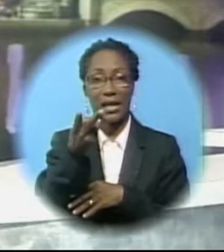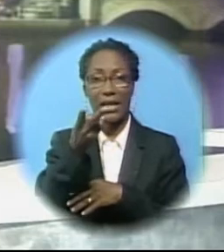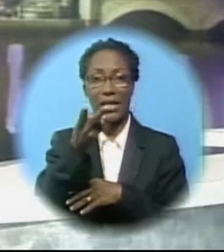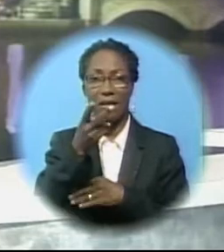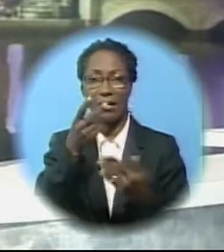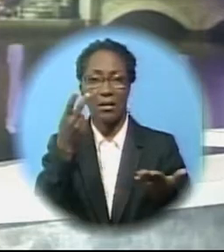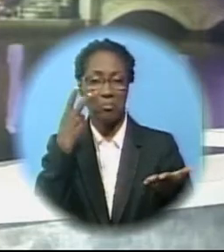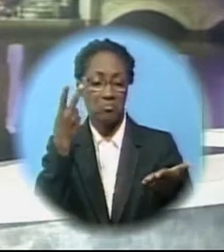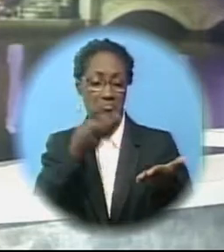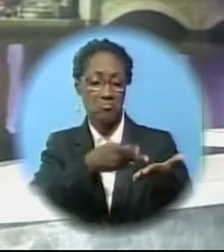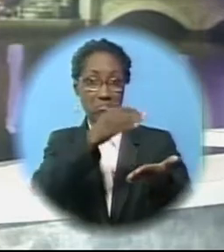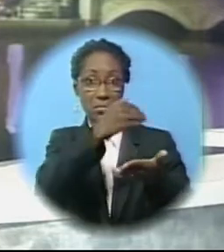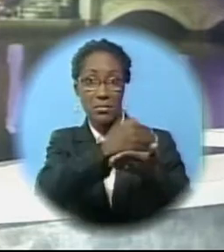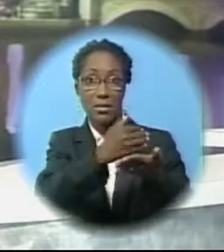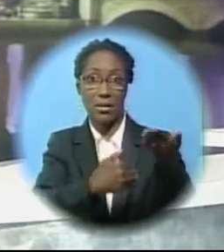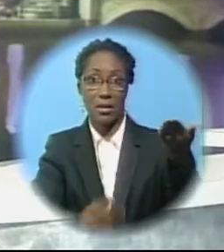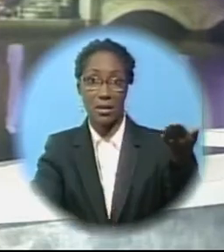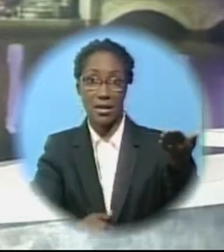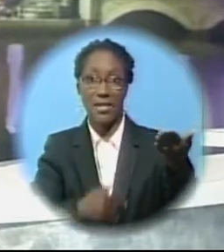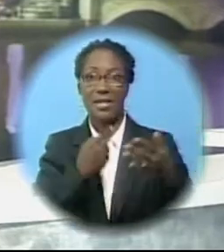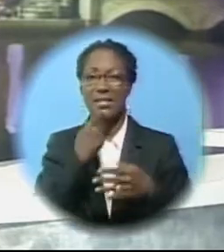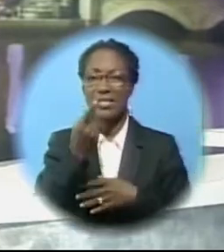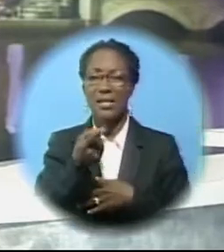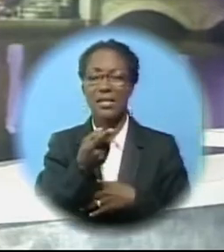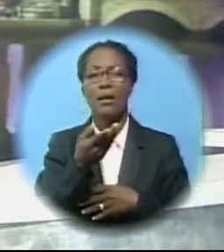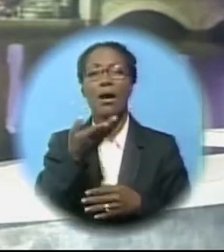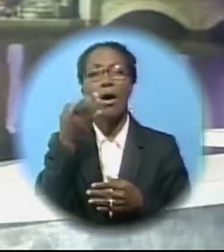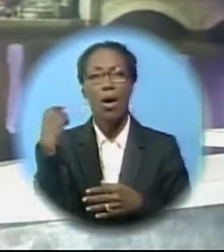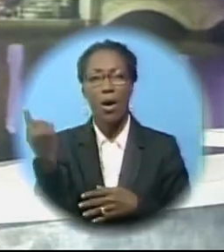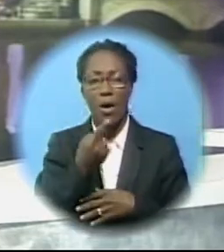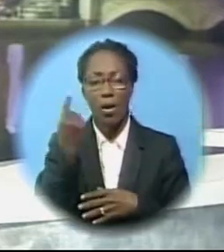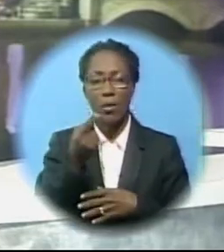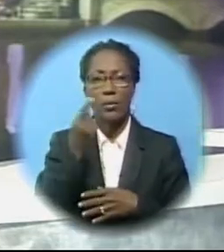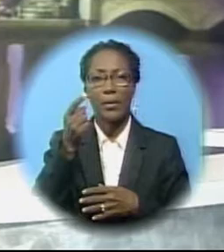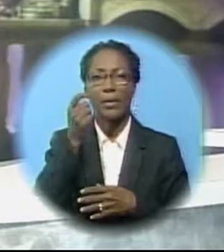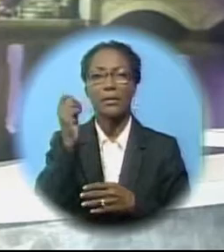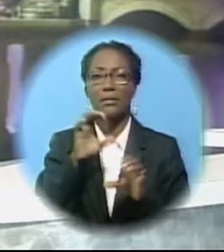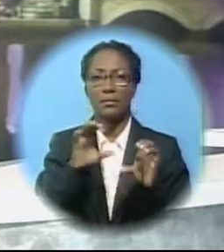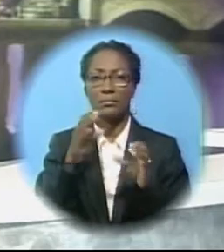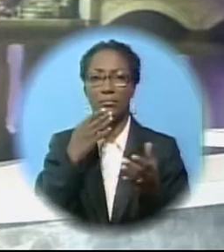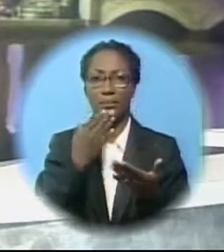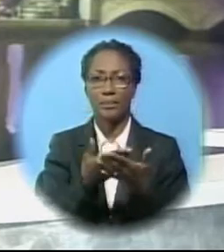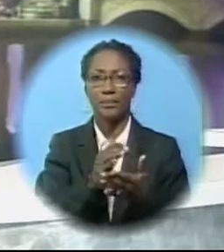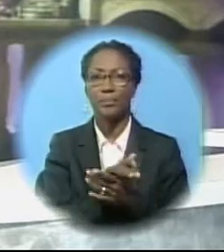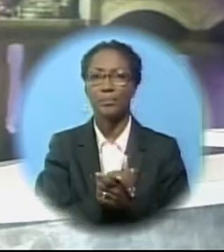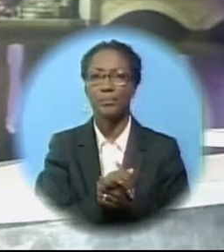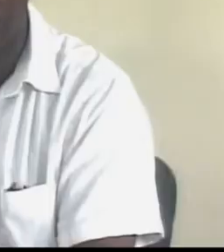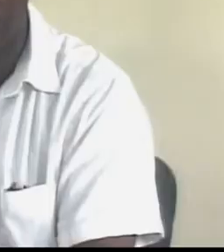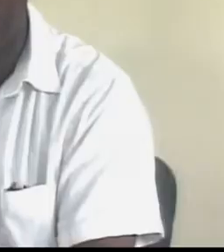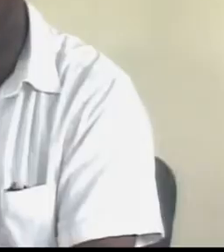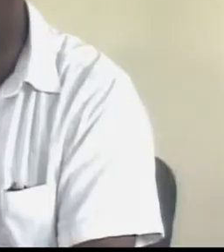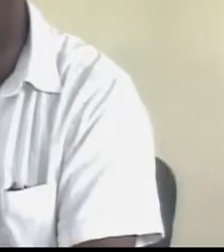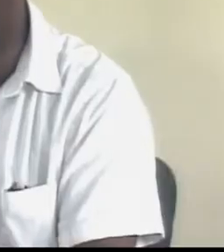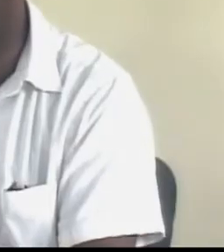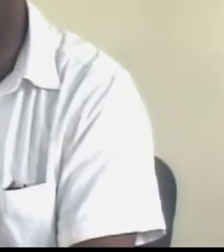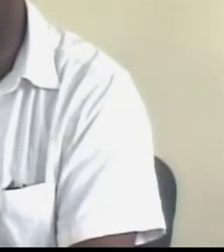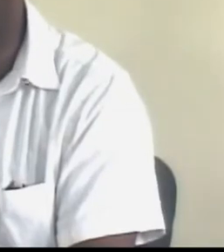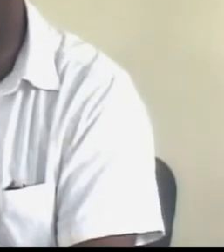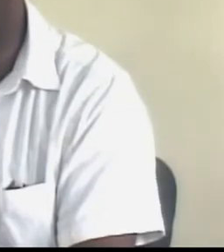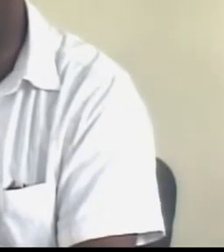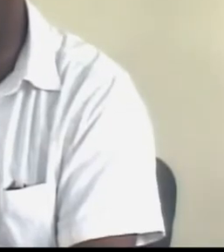the present administration has always treated them as a matter of urgency. Any member who wishes to bring a